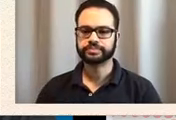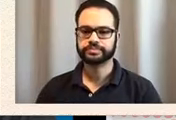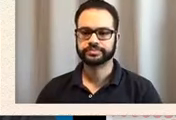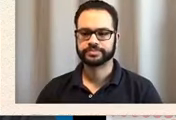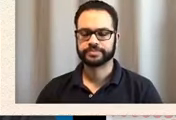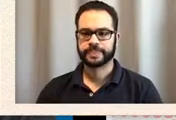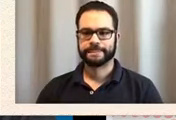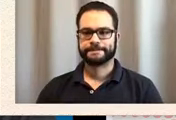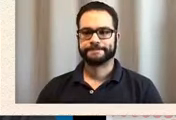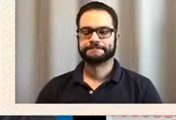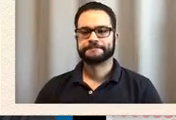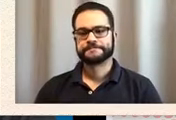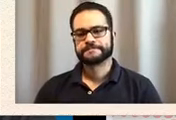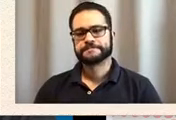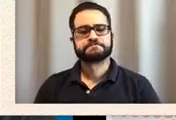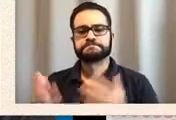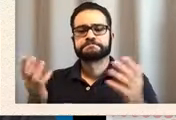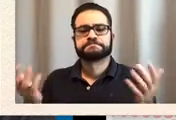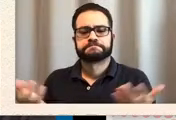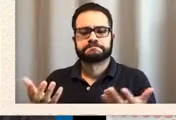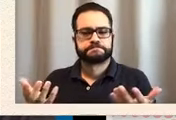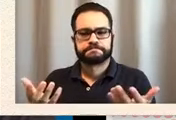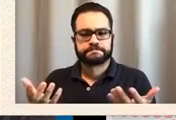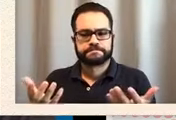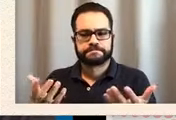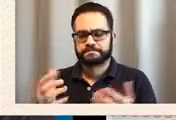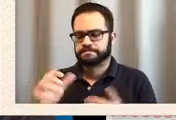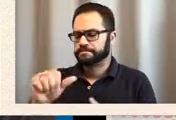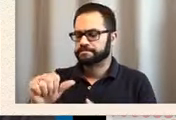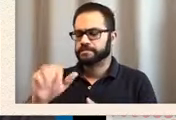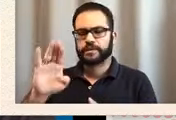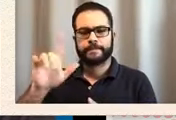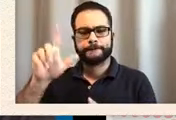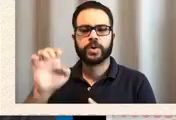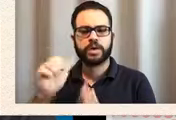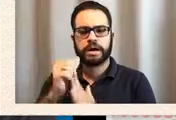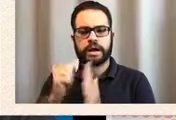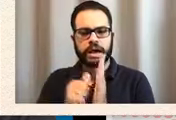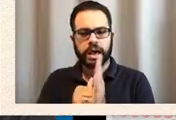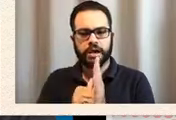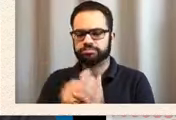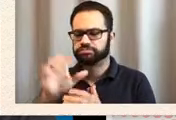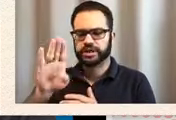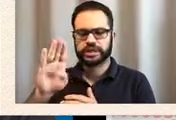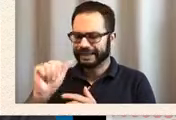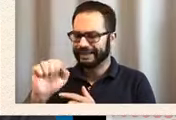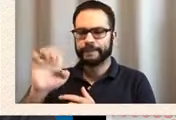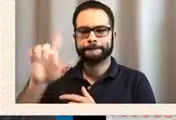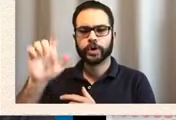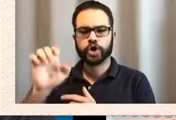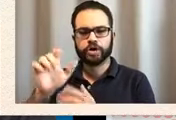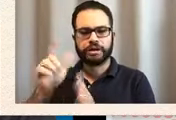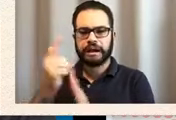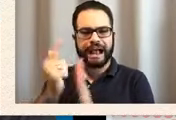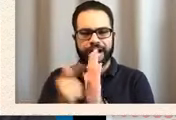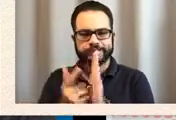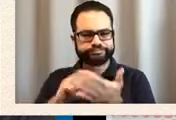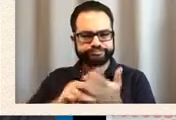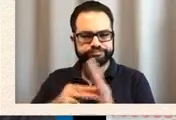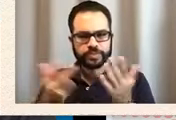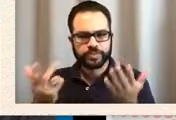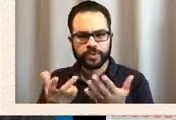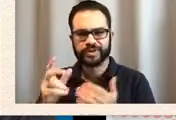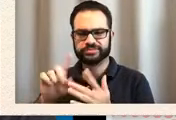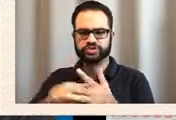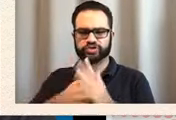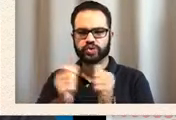So what is Able accounts? What is the Able Act? And it really starts with this picture here. This is a picture of